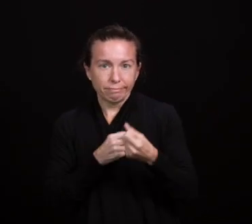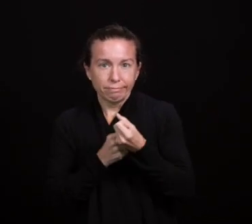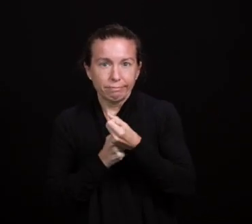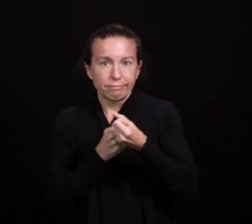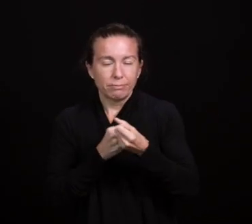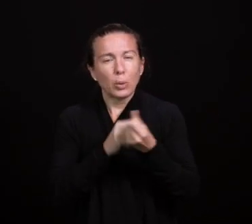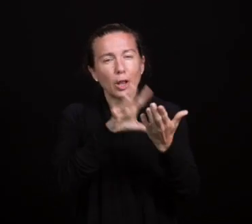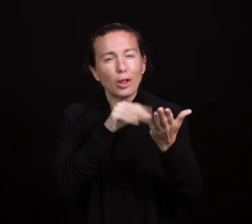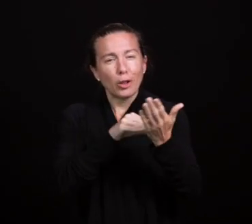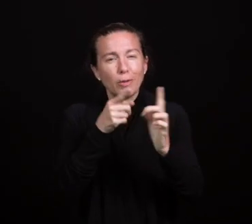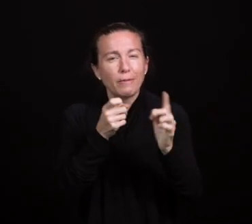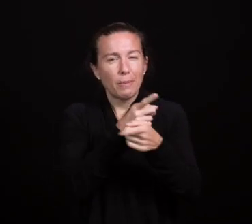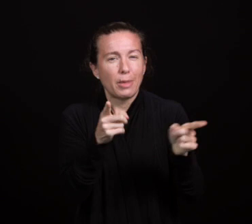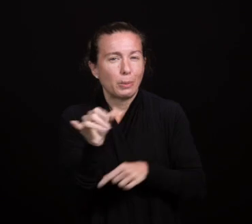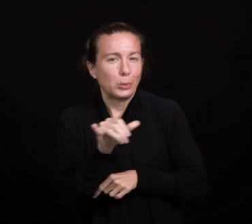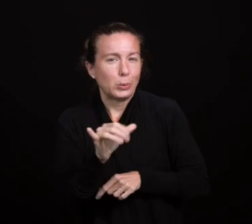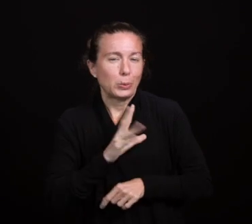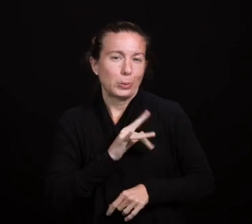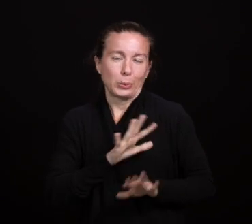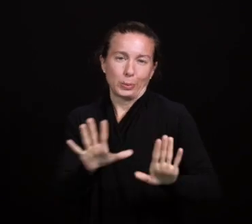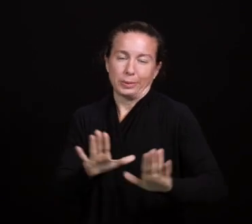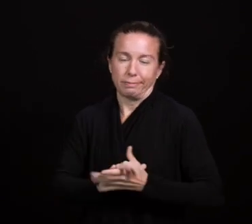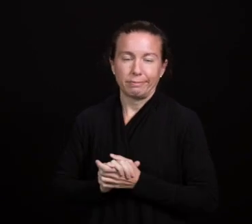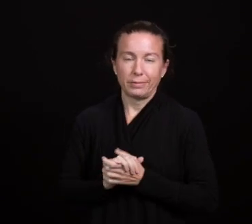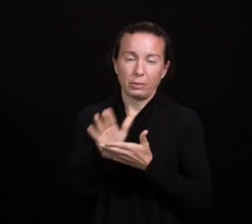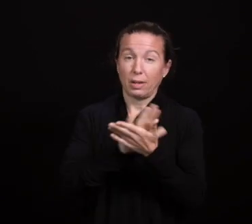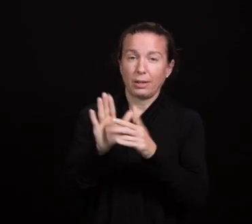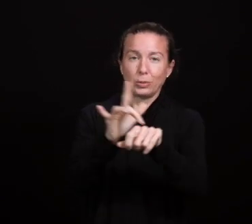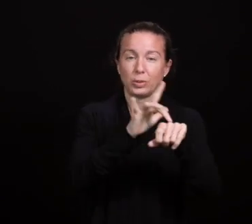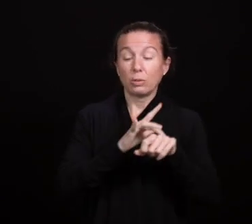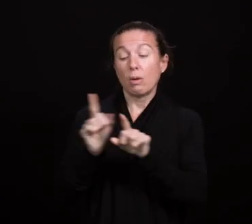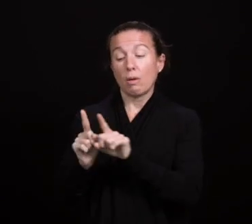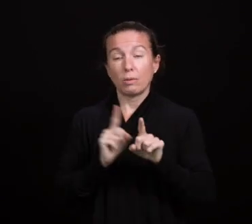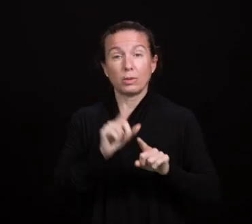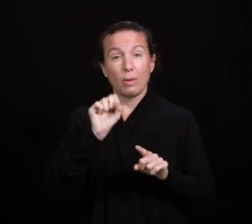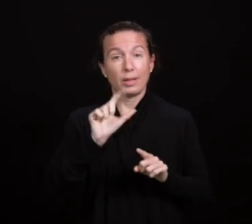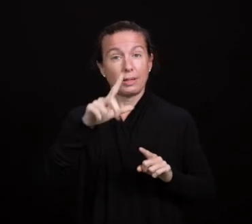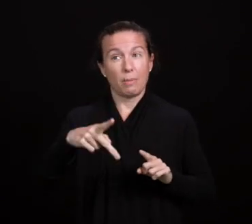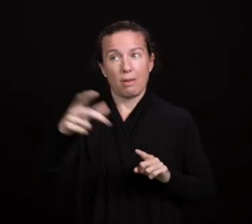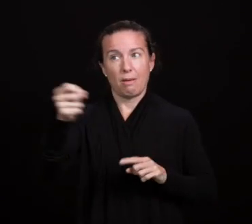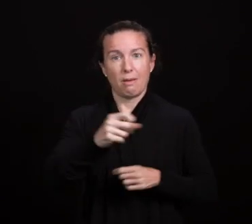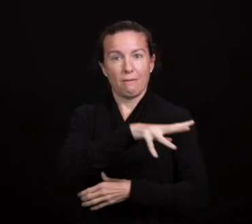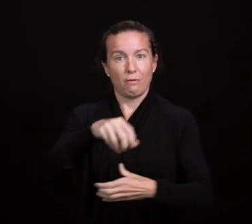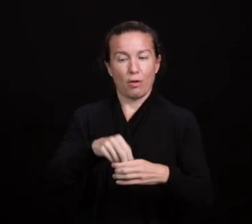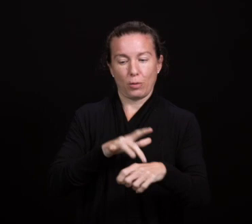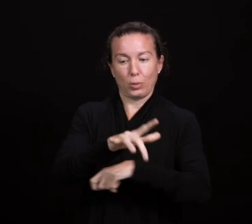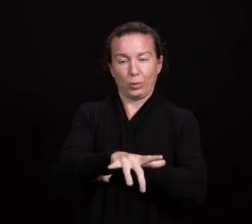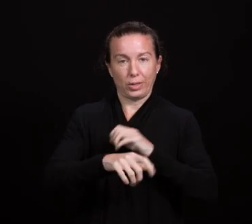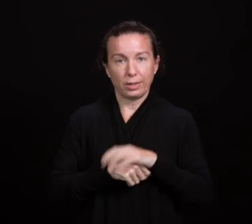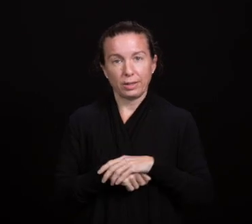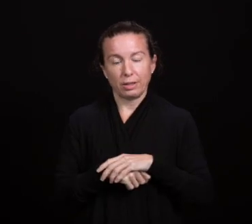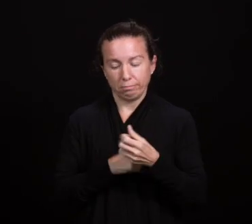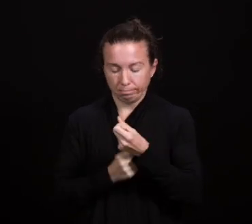So that was a good resource for us. We were connected with a speech pathologist at a pretty young age who